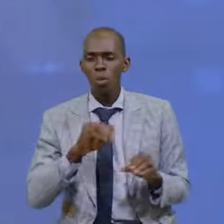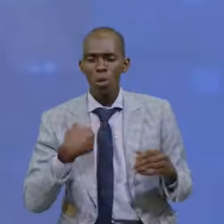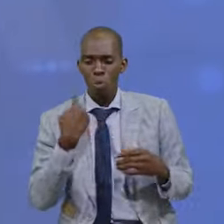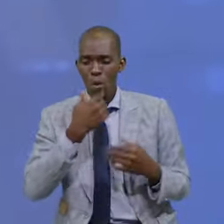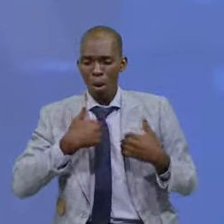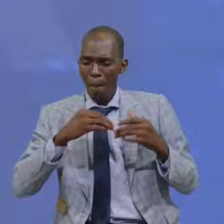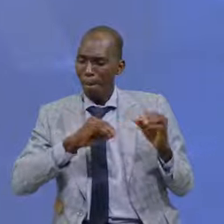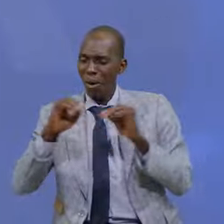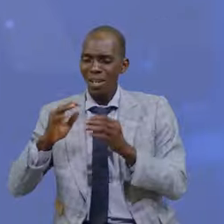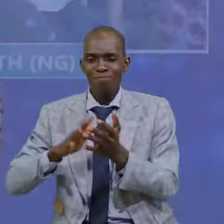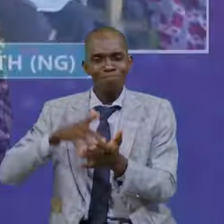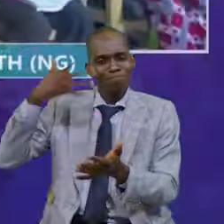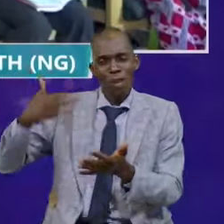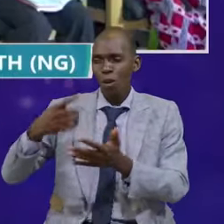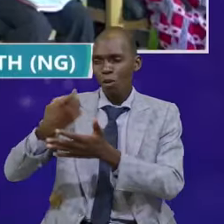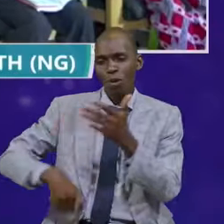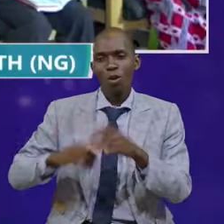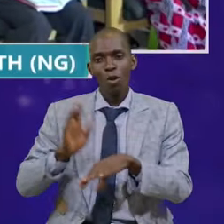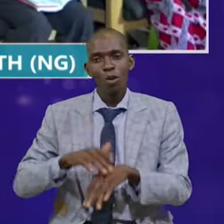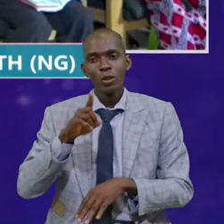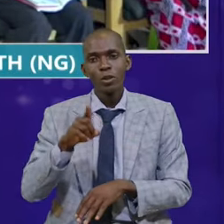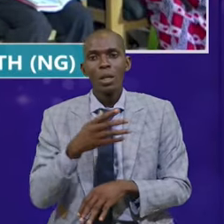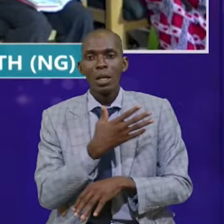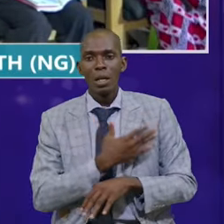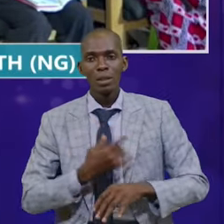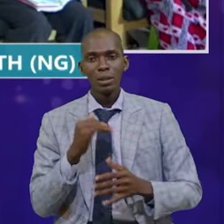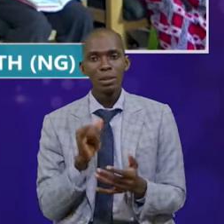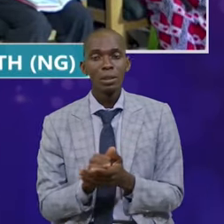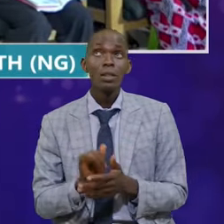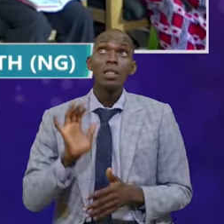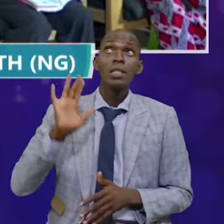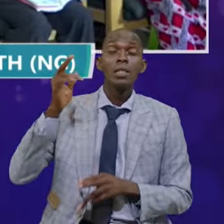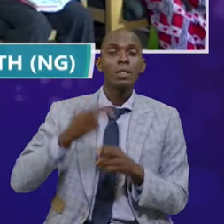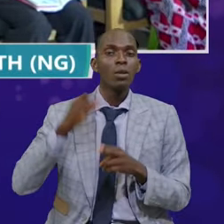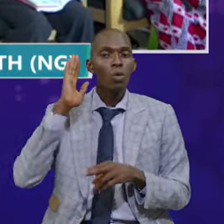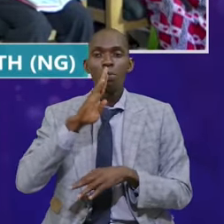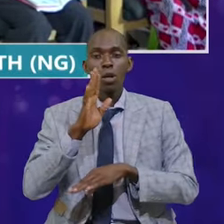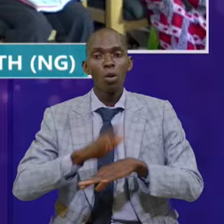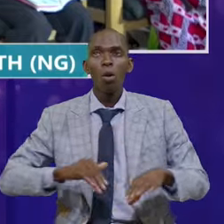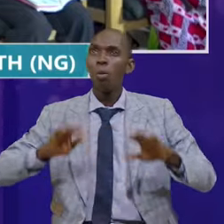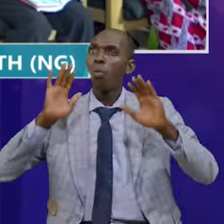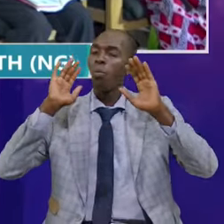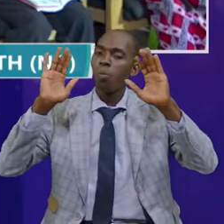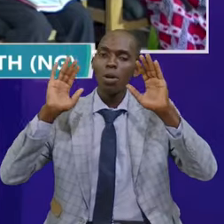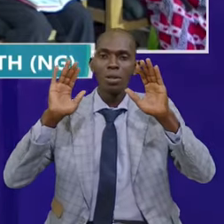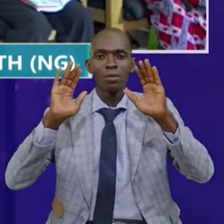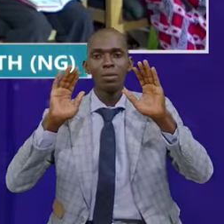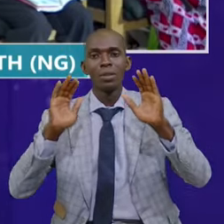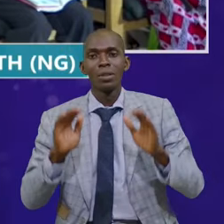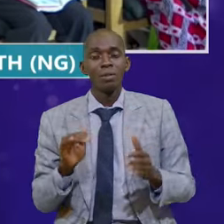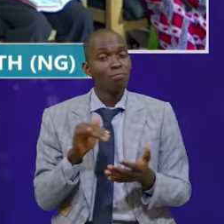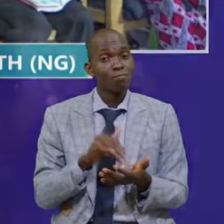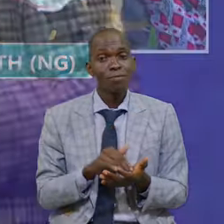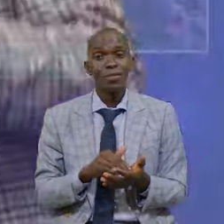you? And he says his name shall be called Wonderful. He gave Wonderful for the people that